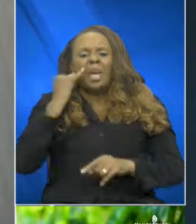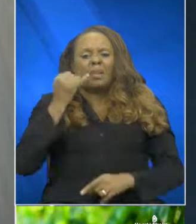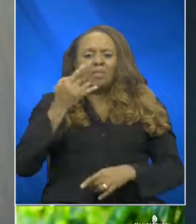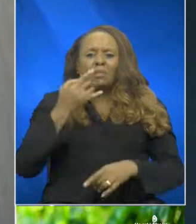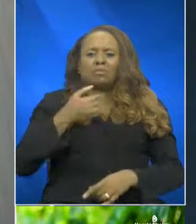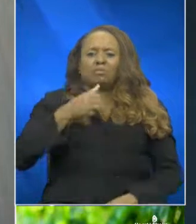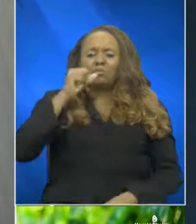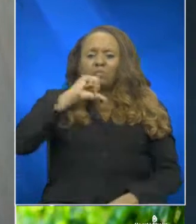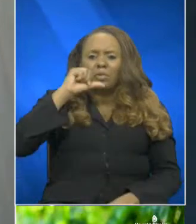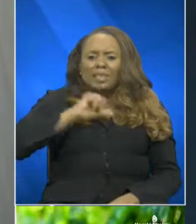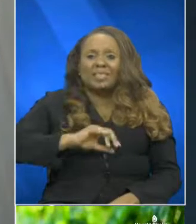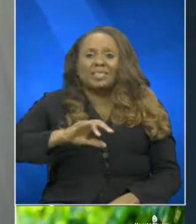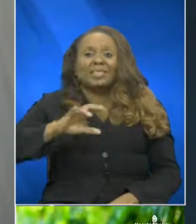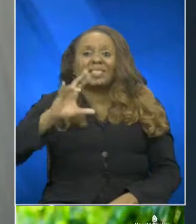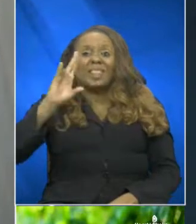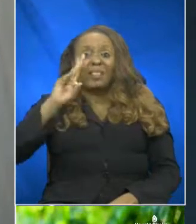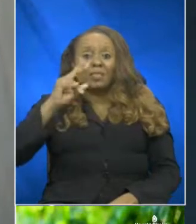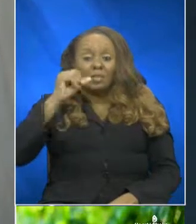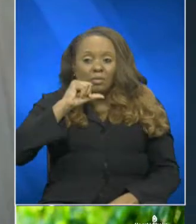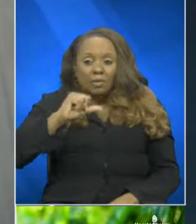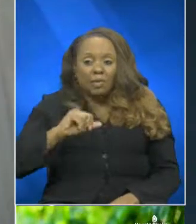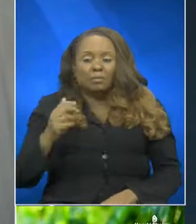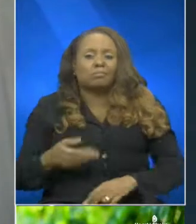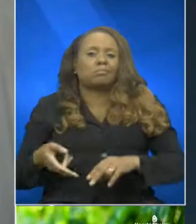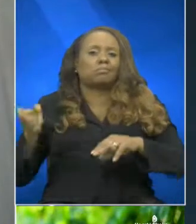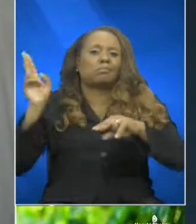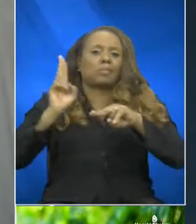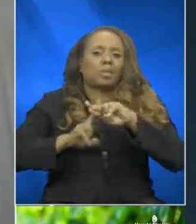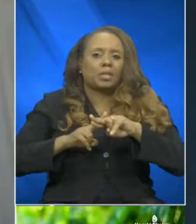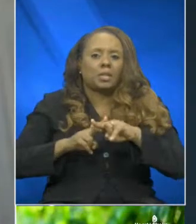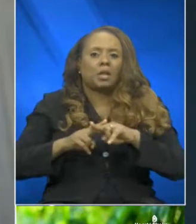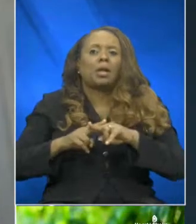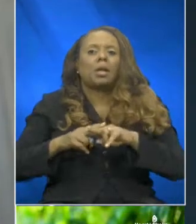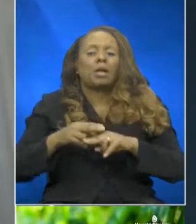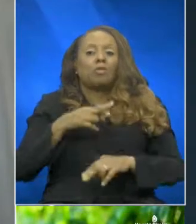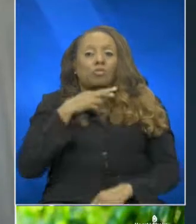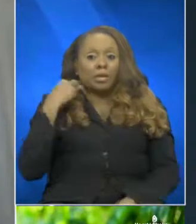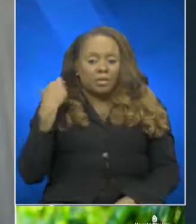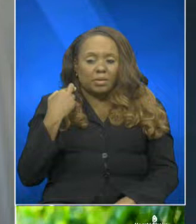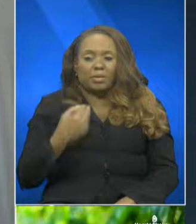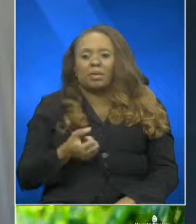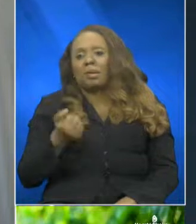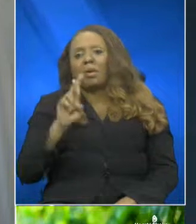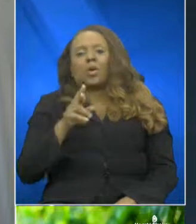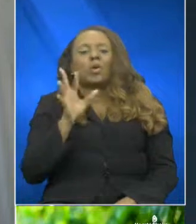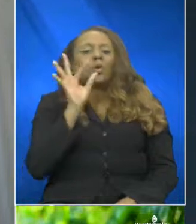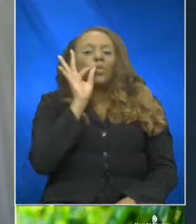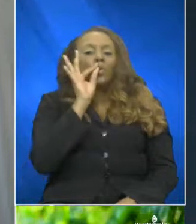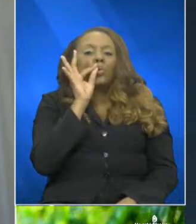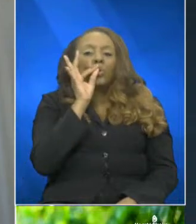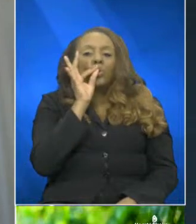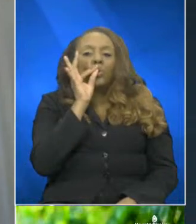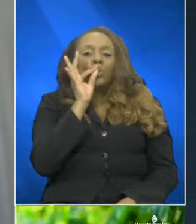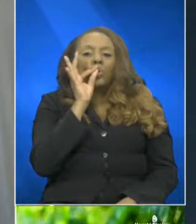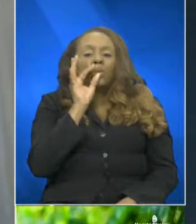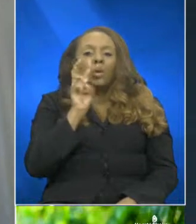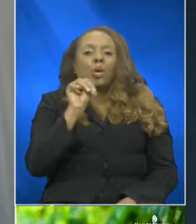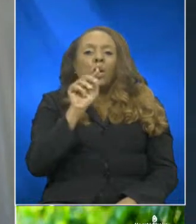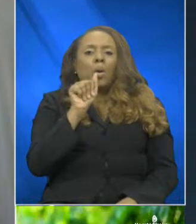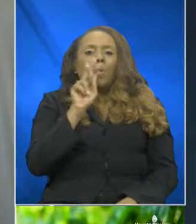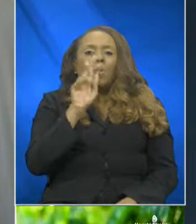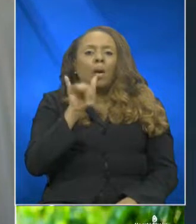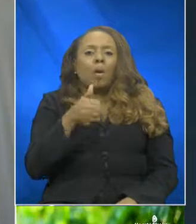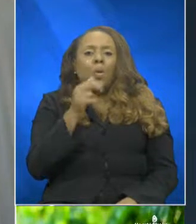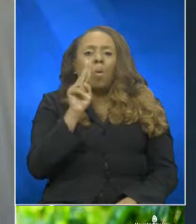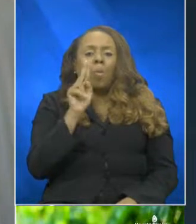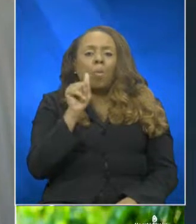happen, it increases your risk factor by 3 to 4 times. You're smoking marijuana, which has smoking marijuana is